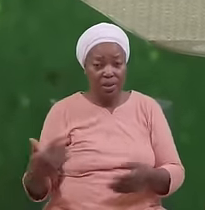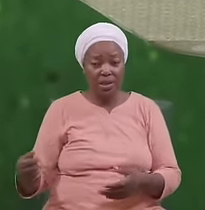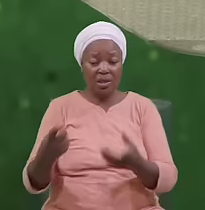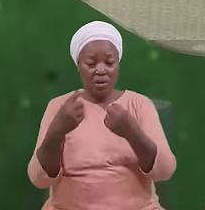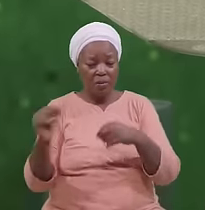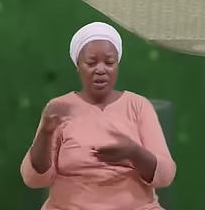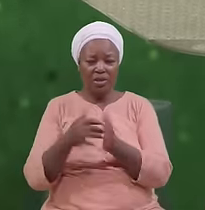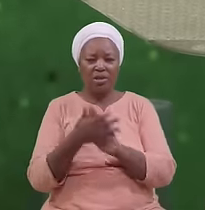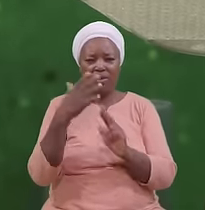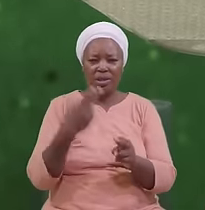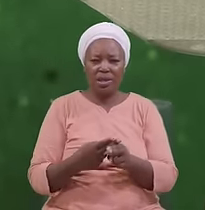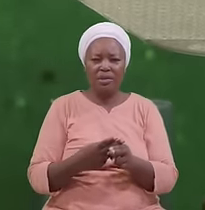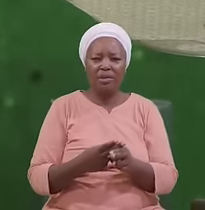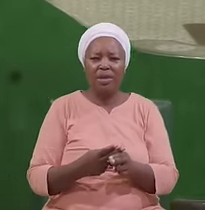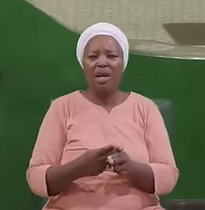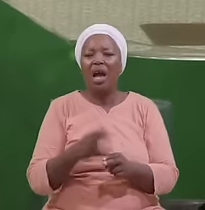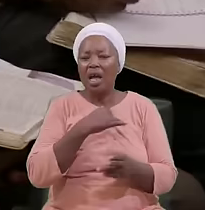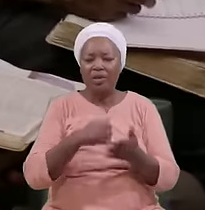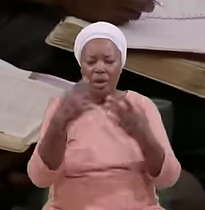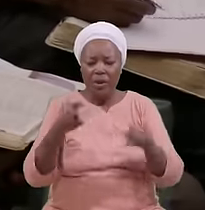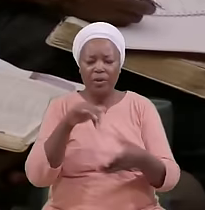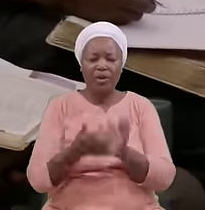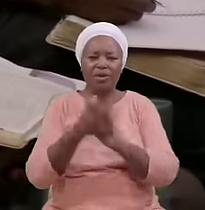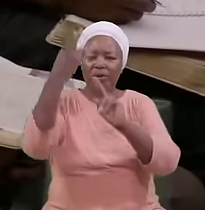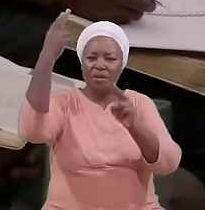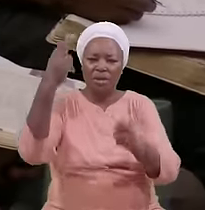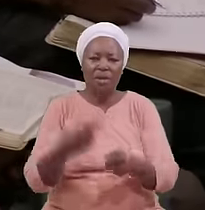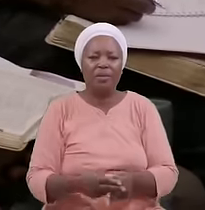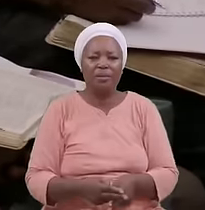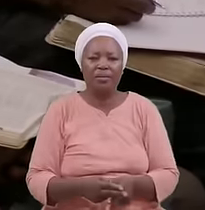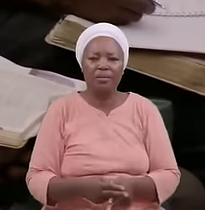coming in Jesus' name.